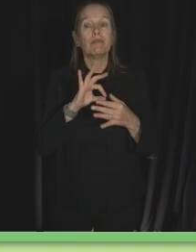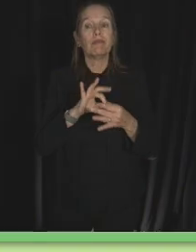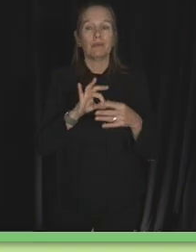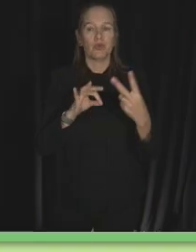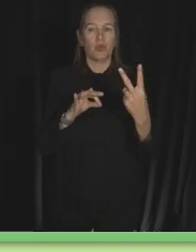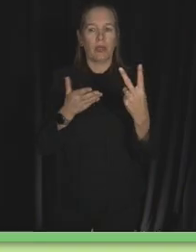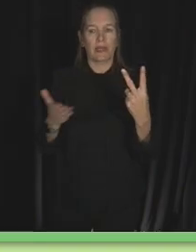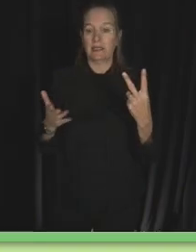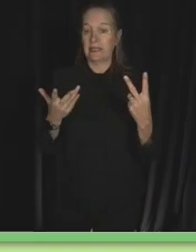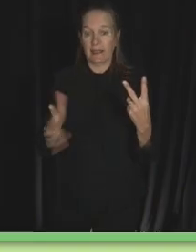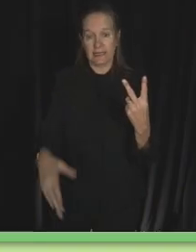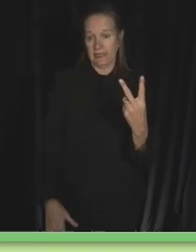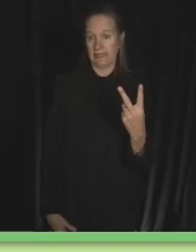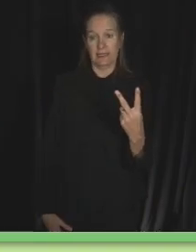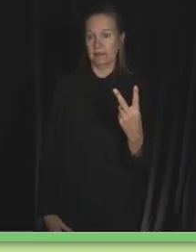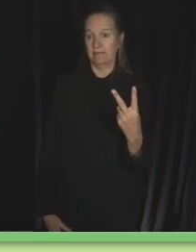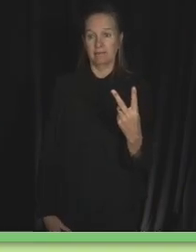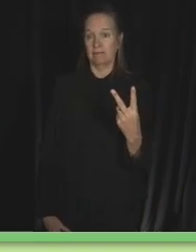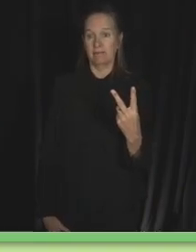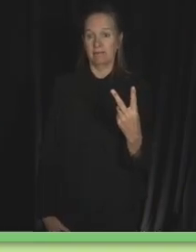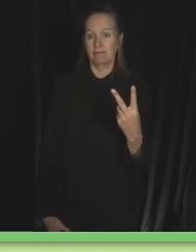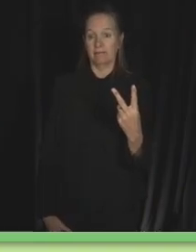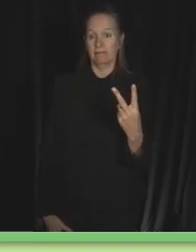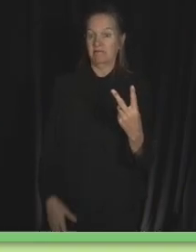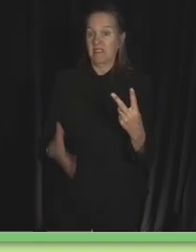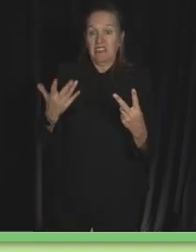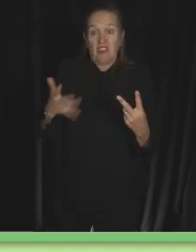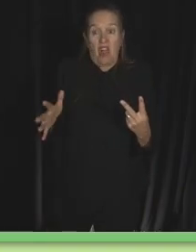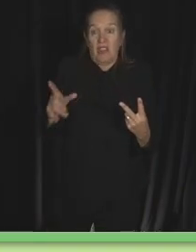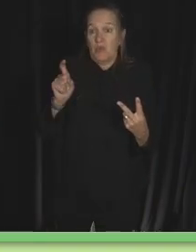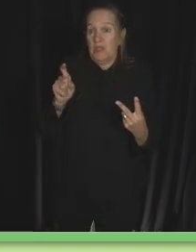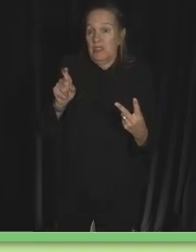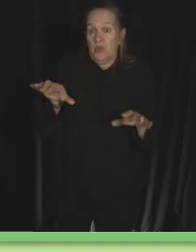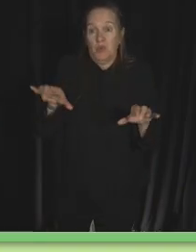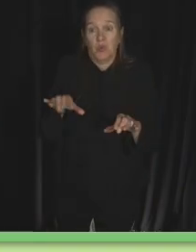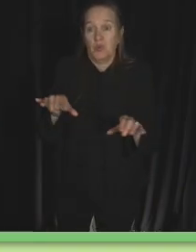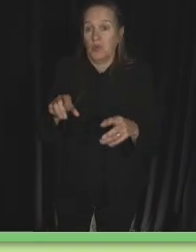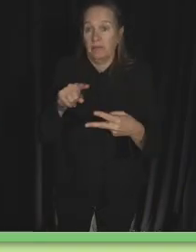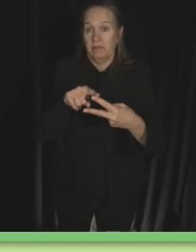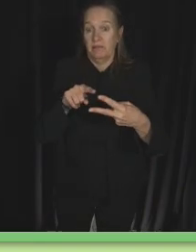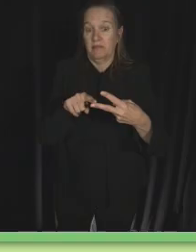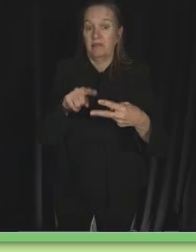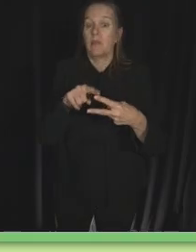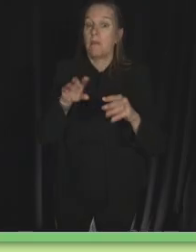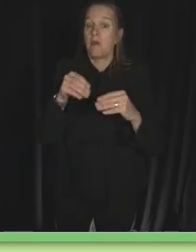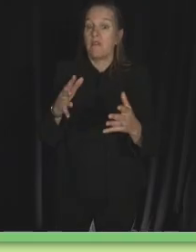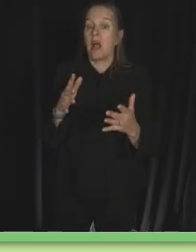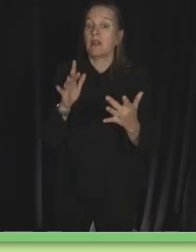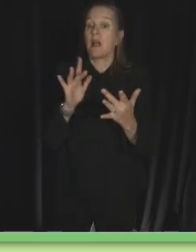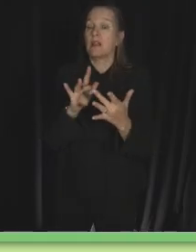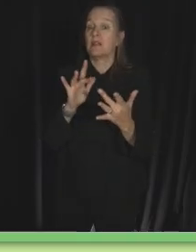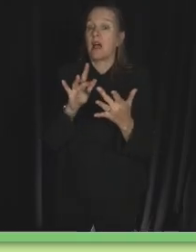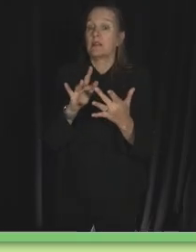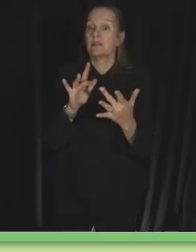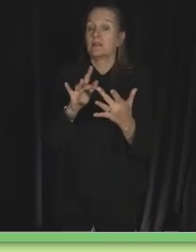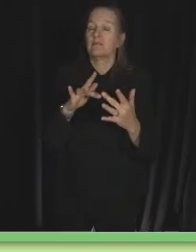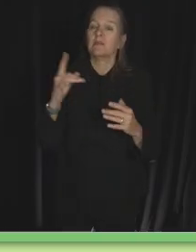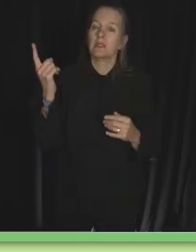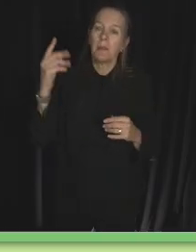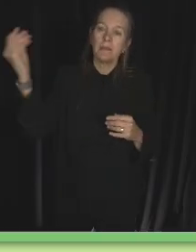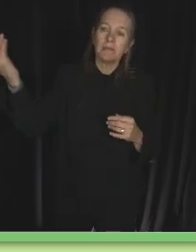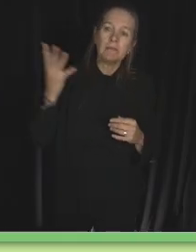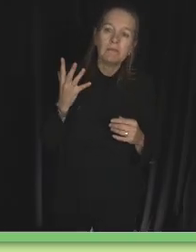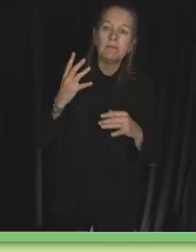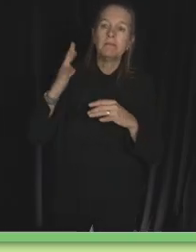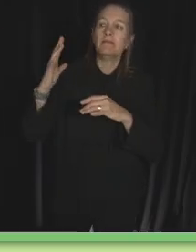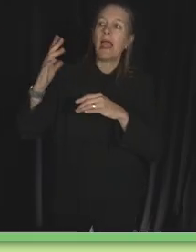This is it. As a steward, this is all you have to do. Provide a contact, so somebody to tell you about security issues